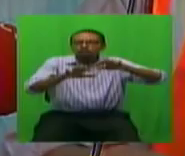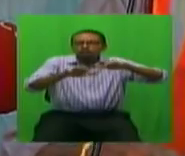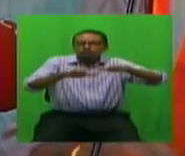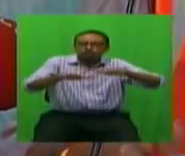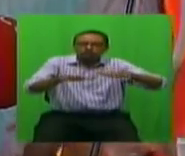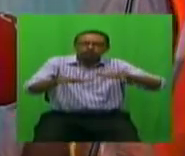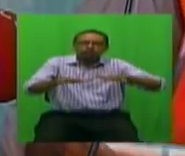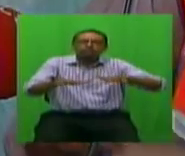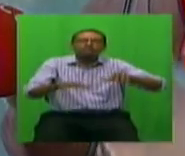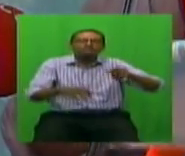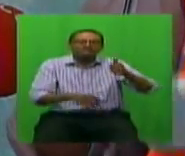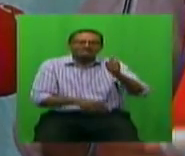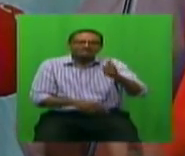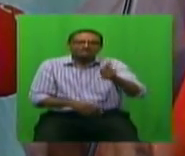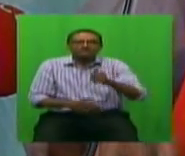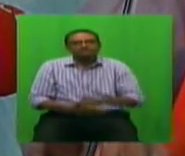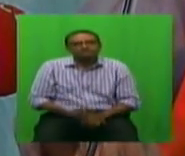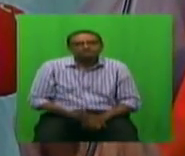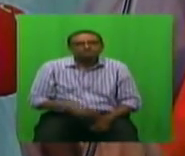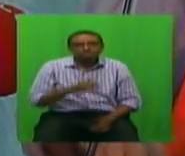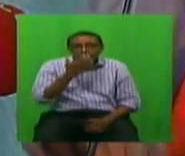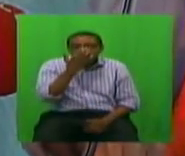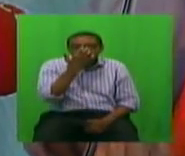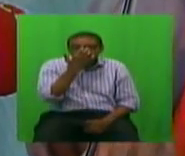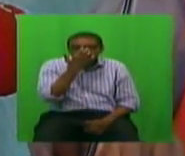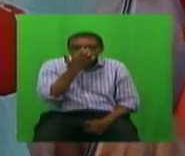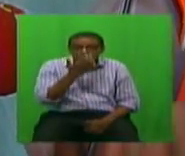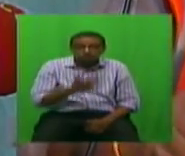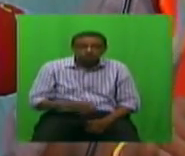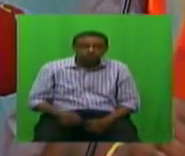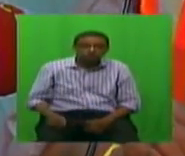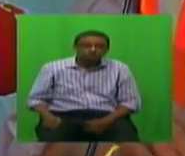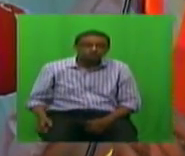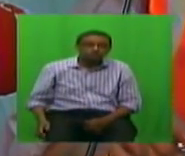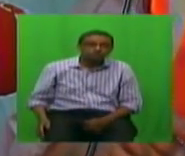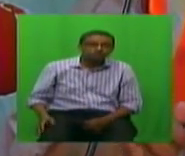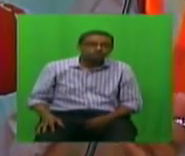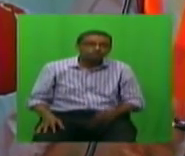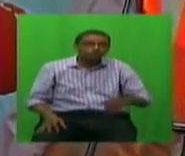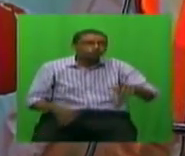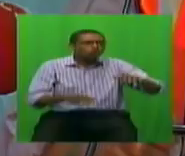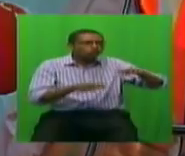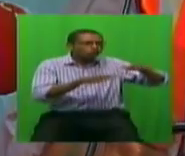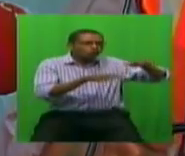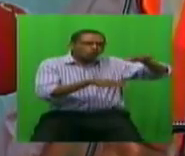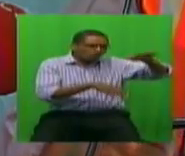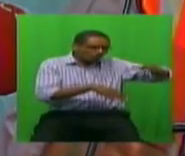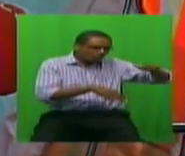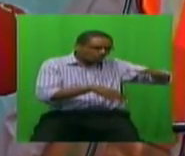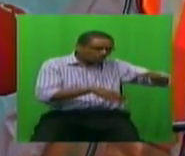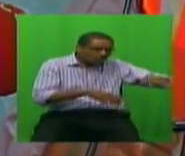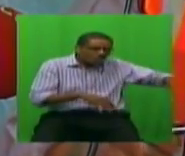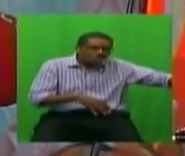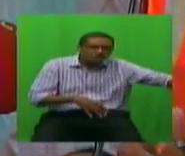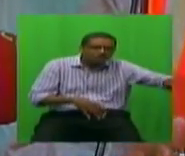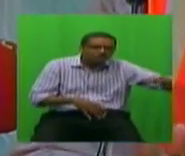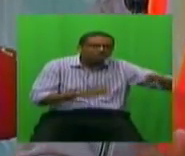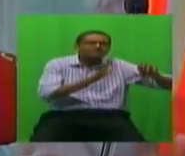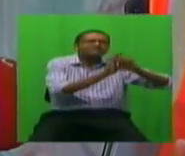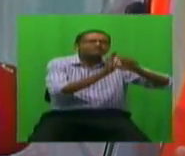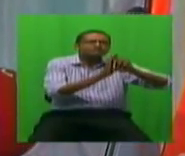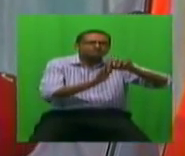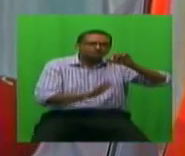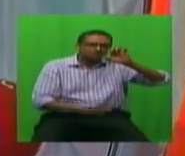that area, we do have some challenges in the very low-lying area, like the El Sicuro